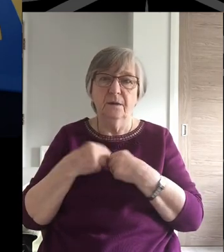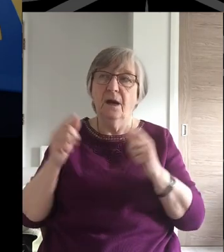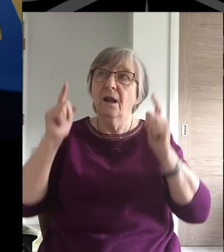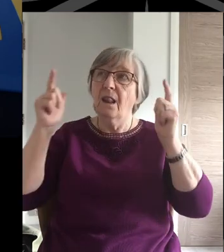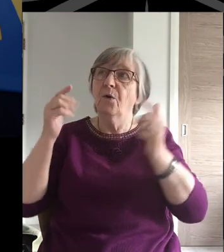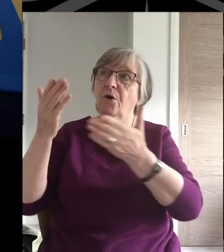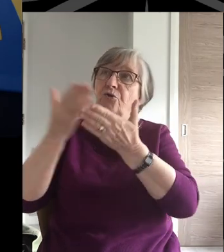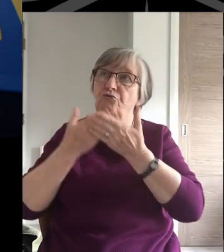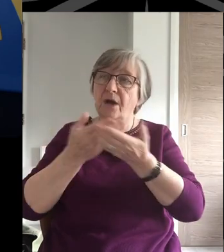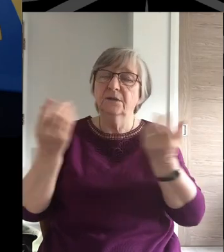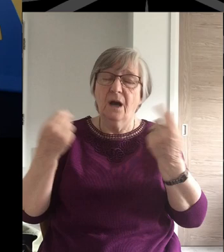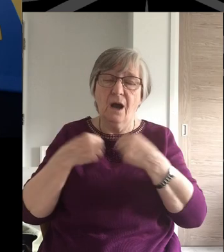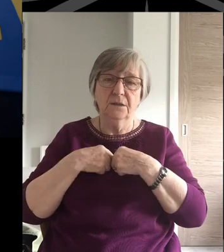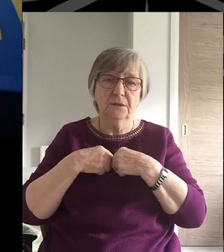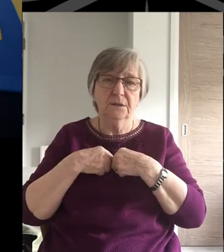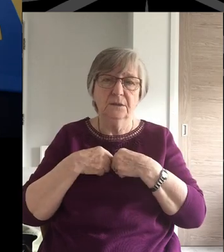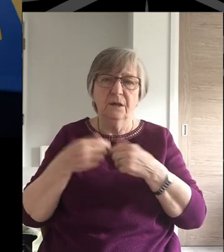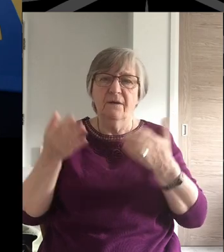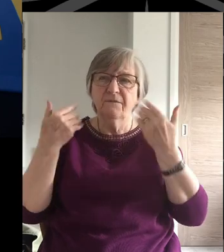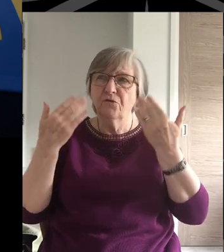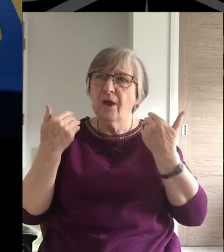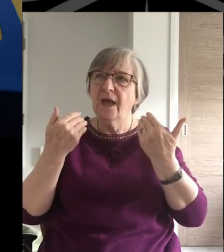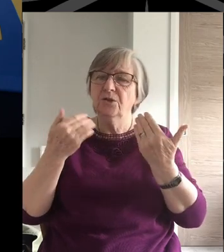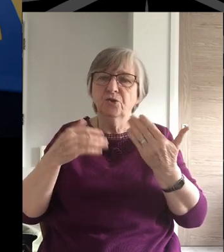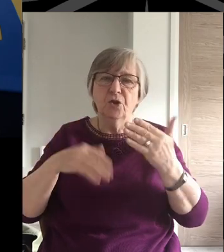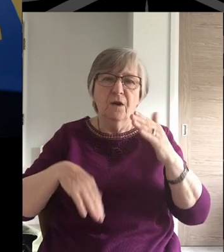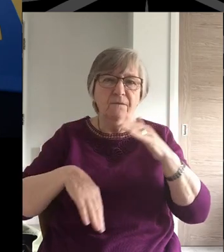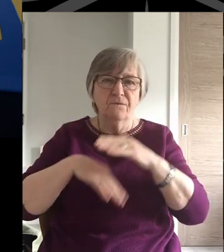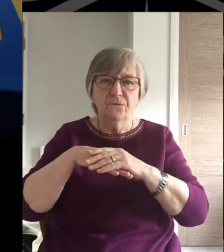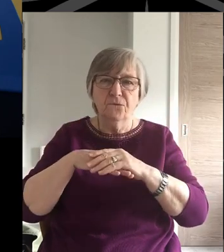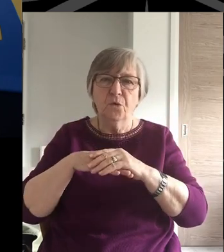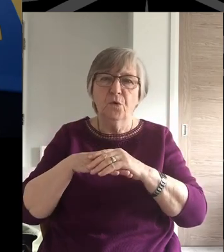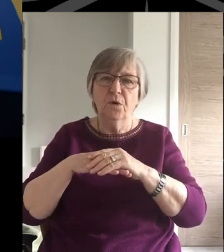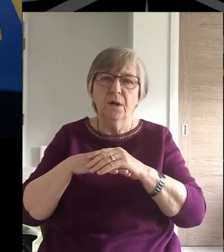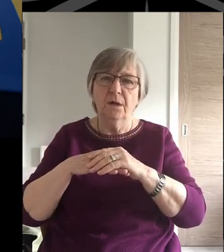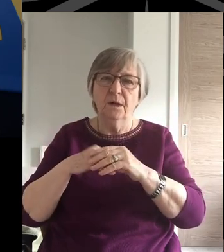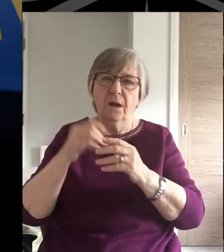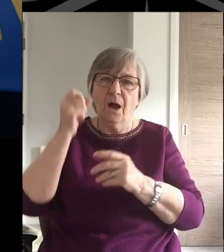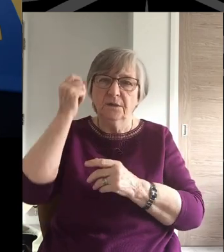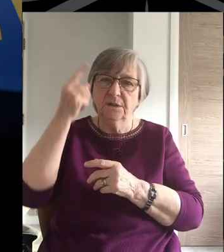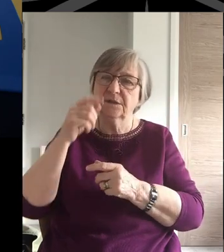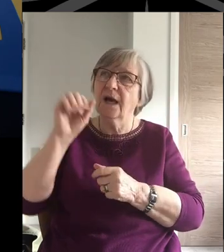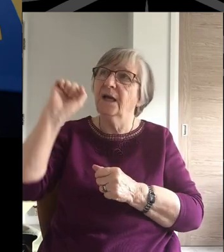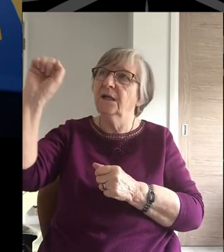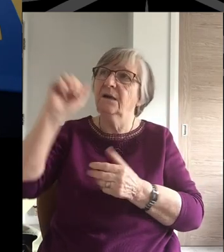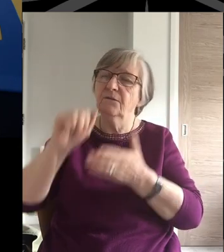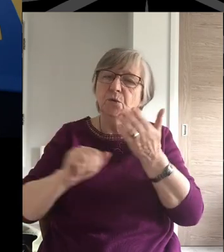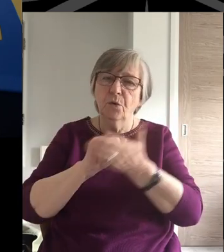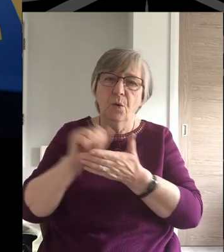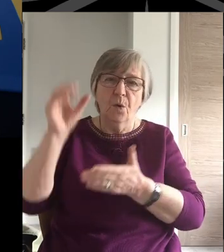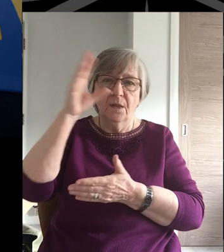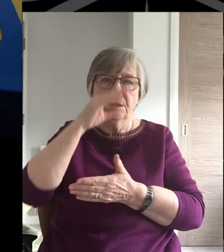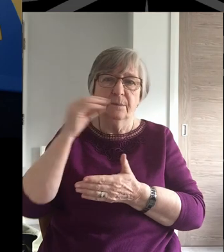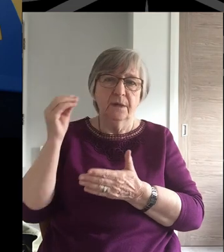And Lord, grant us fresh and fuller tasting of your Spirit,